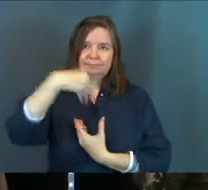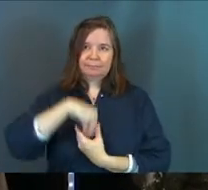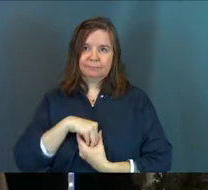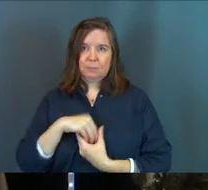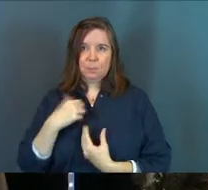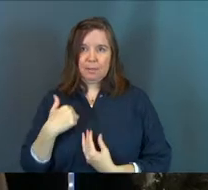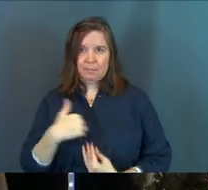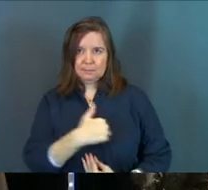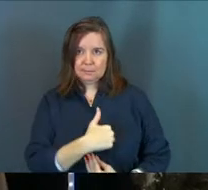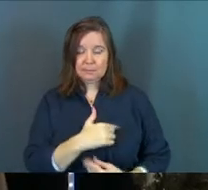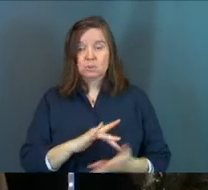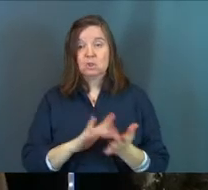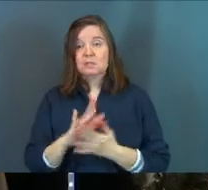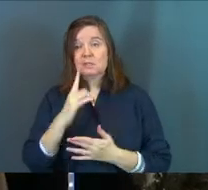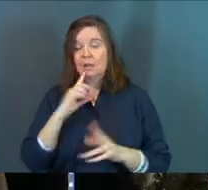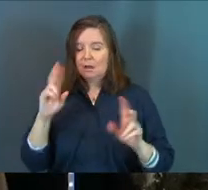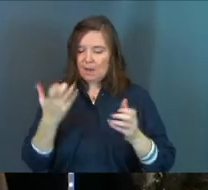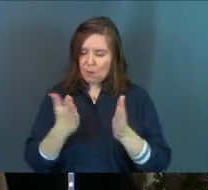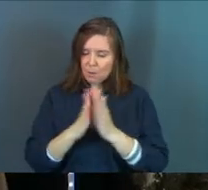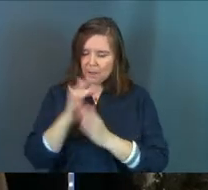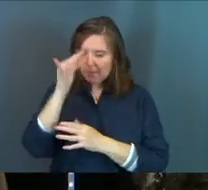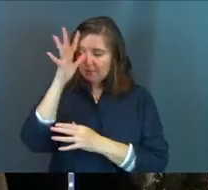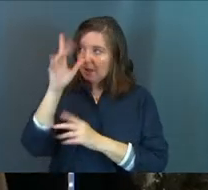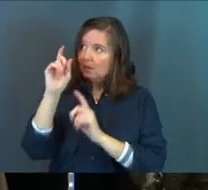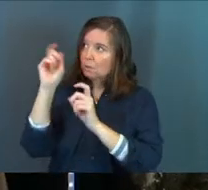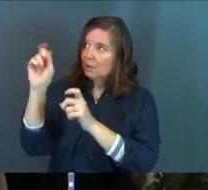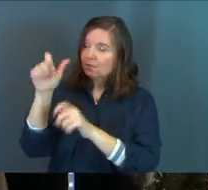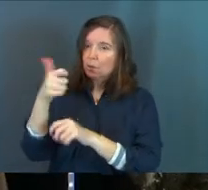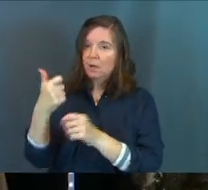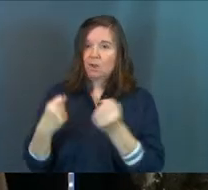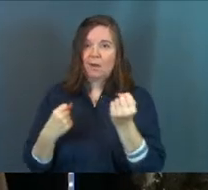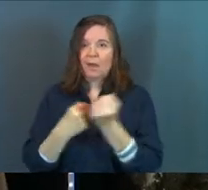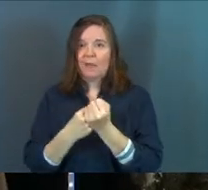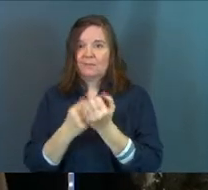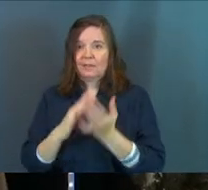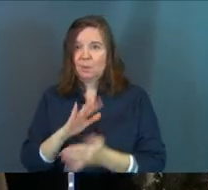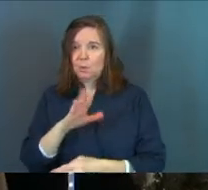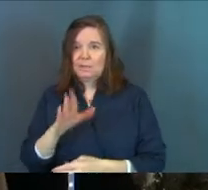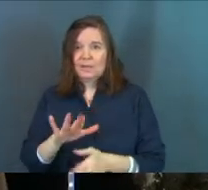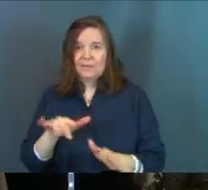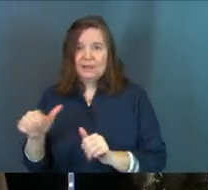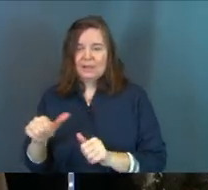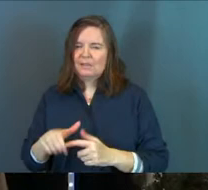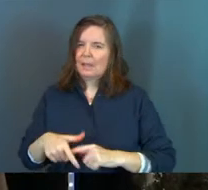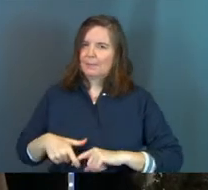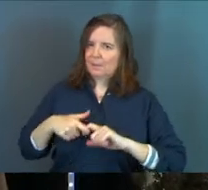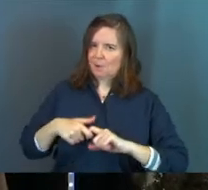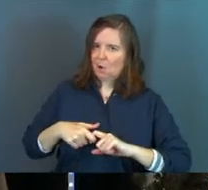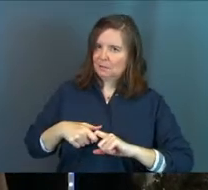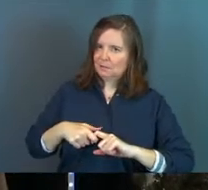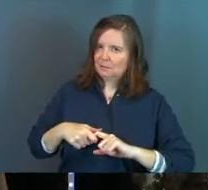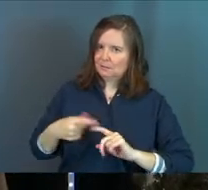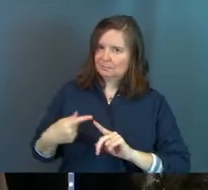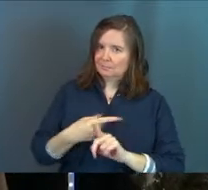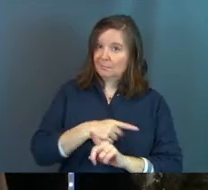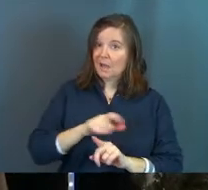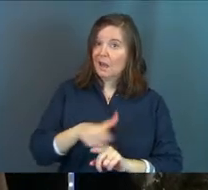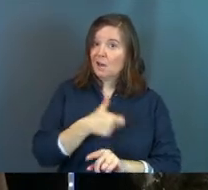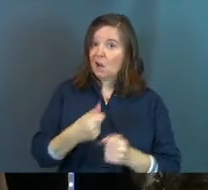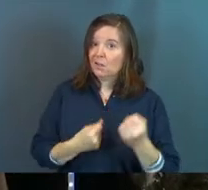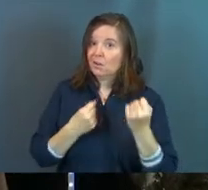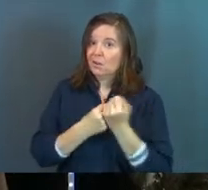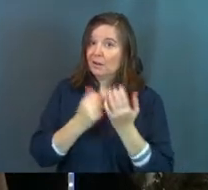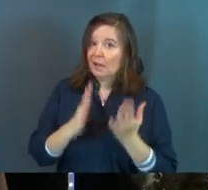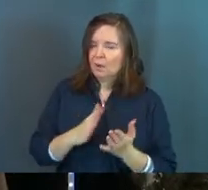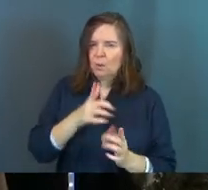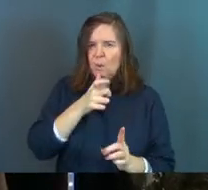us. Jesus says, and I will ask the Father, and he will give you another advocate who will never leave you. Let me pause you right there. Another